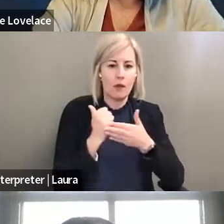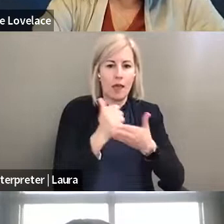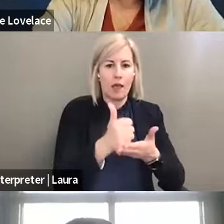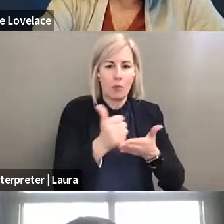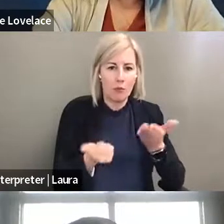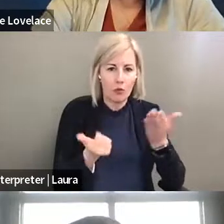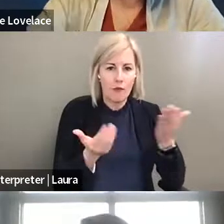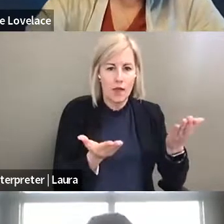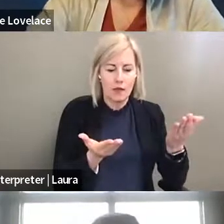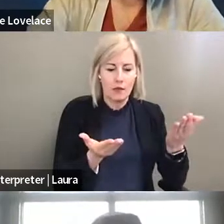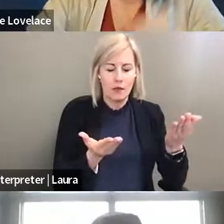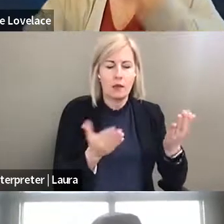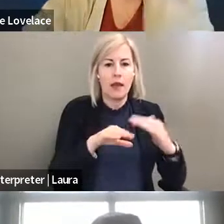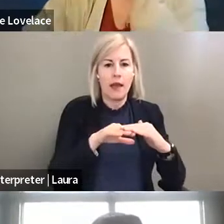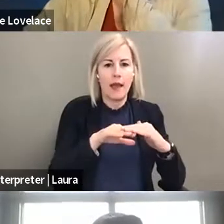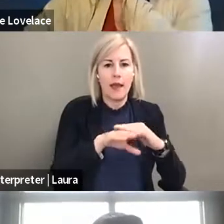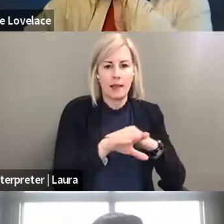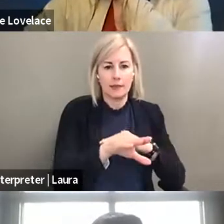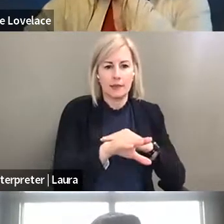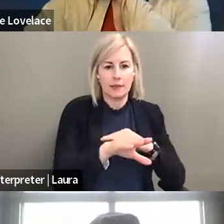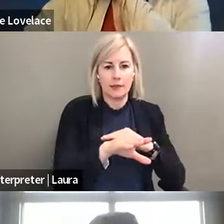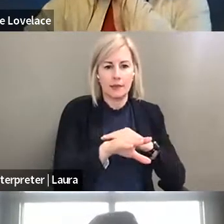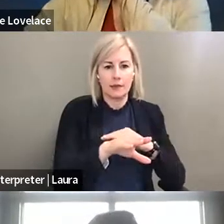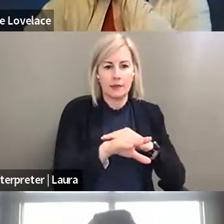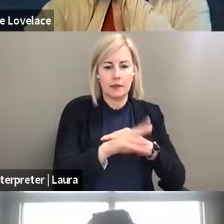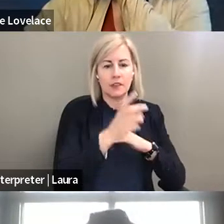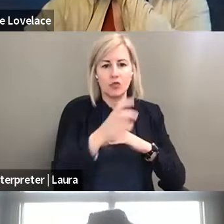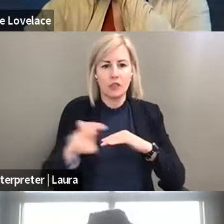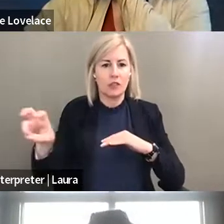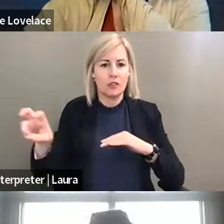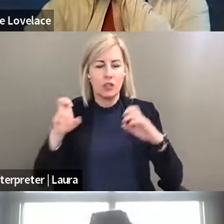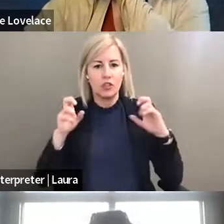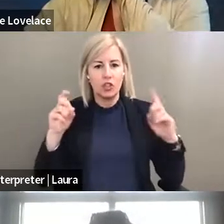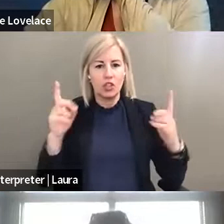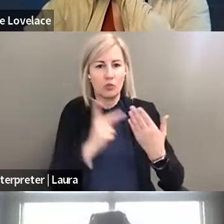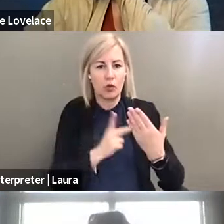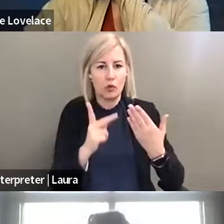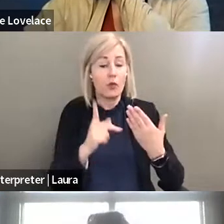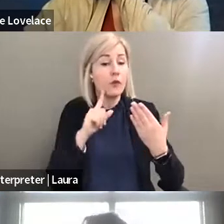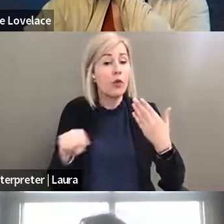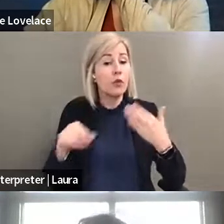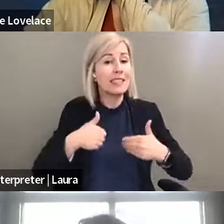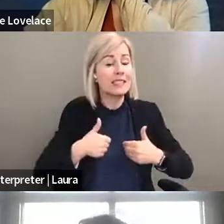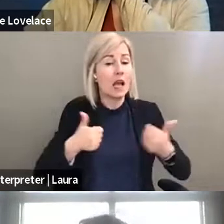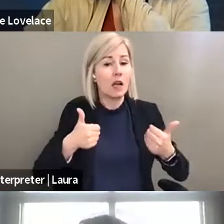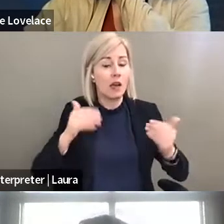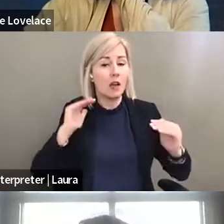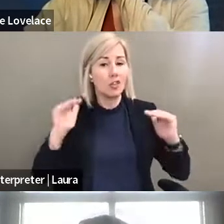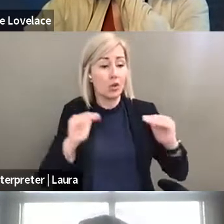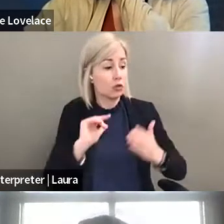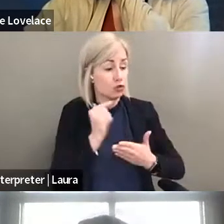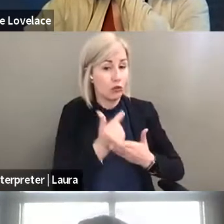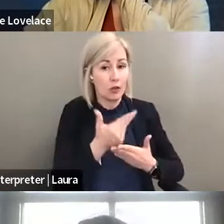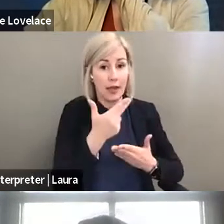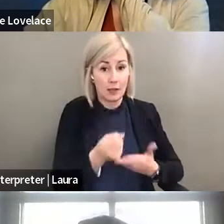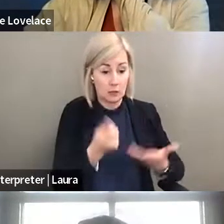provide access to transitional education programs. So for those young adults coming out of high school